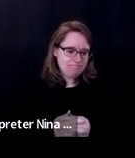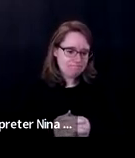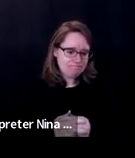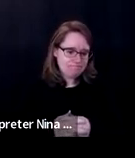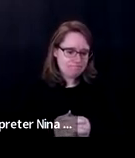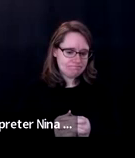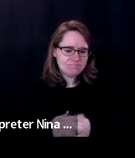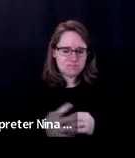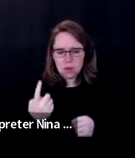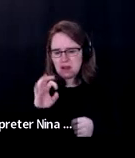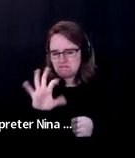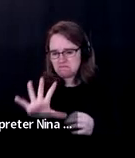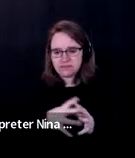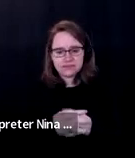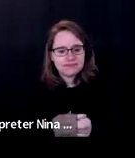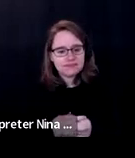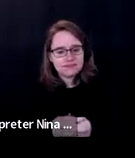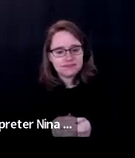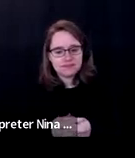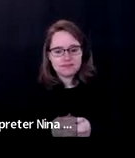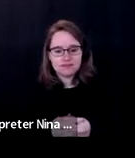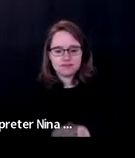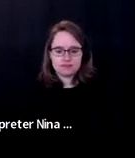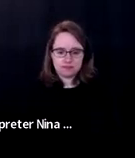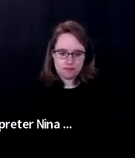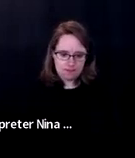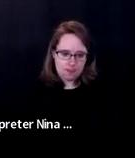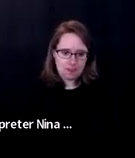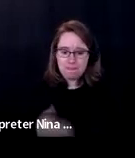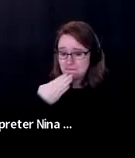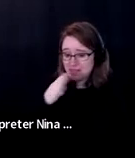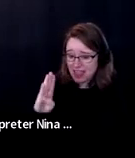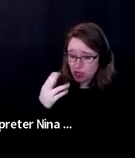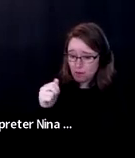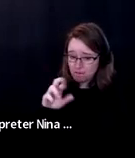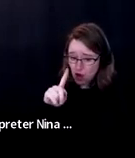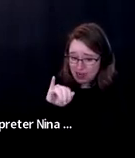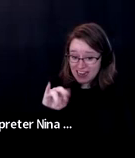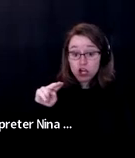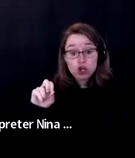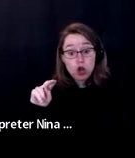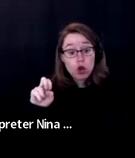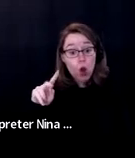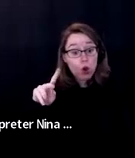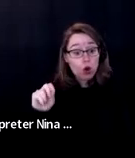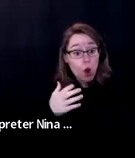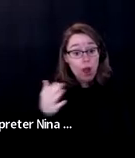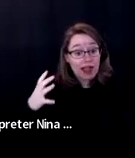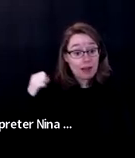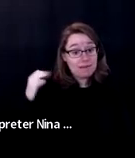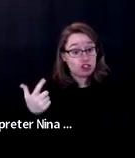were, how we were thinking about it or holding it. Thanks, Barty. Nanoko, I see you have your hand up, and then Commissioner Grove.